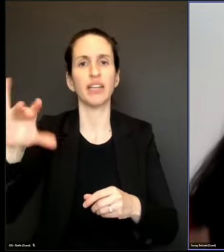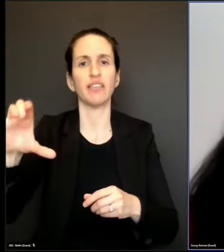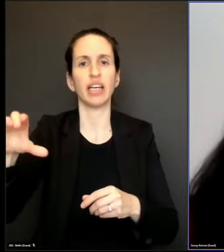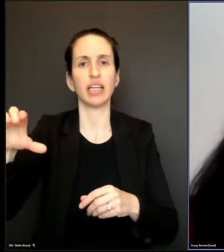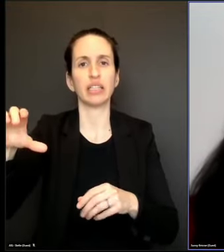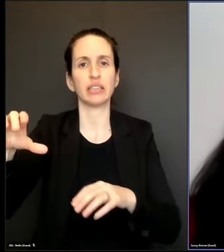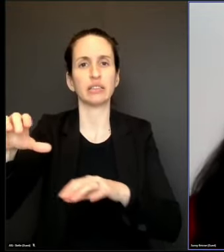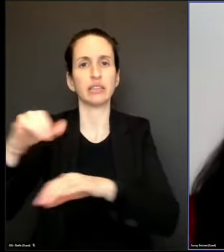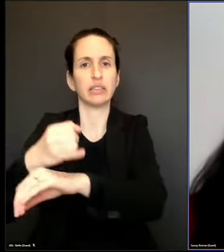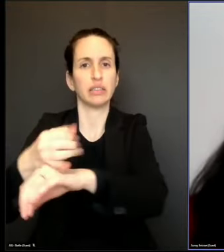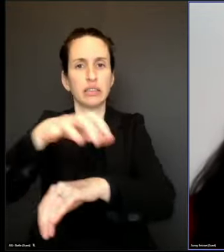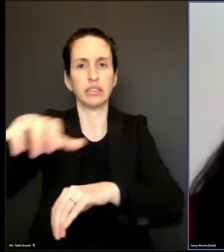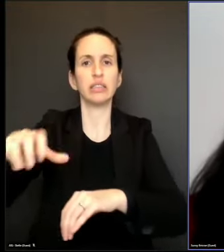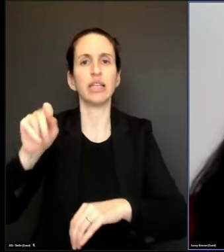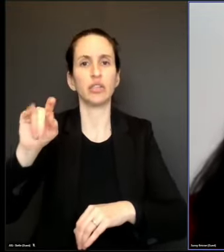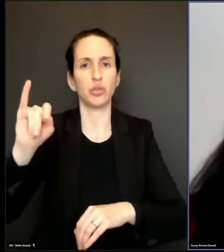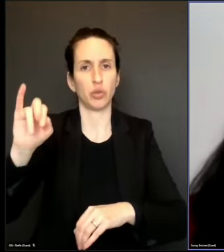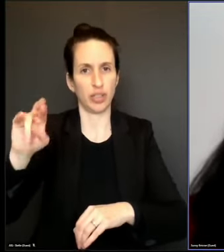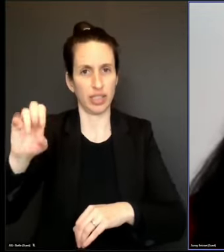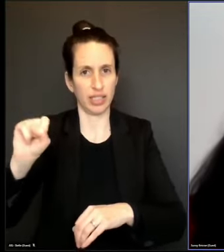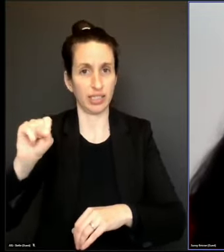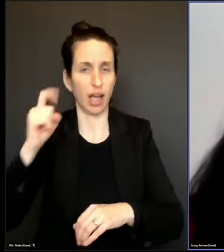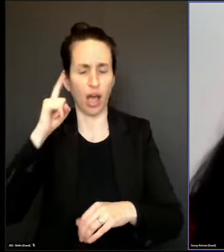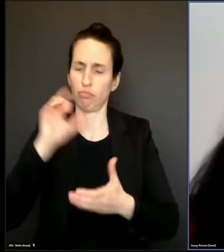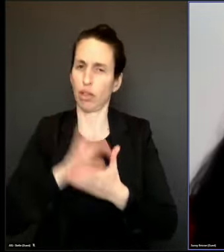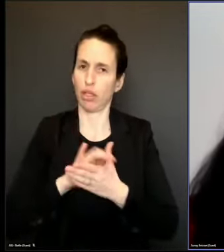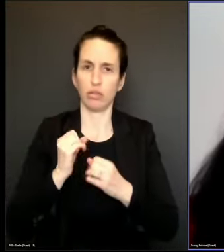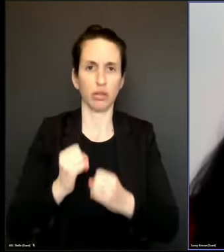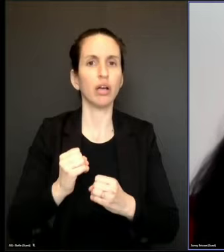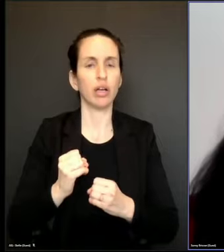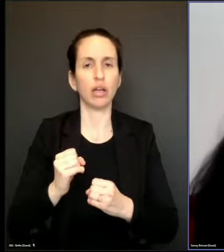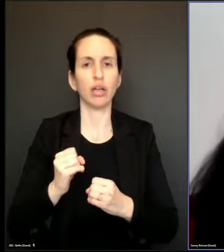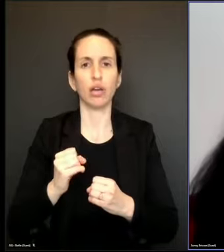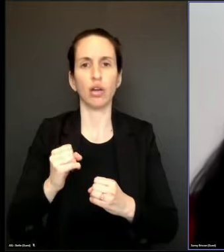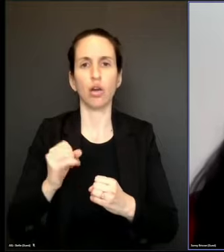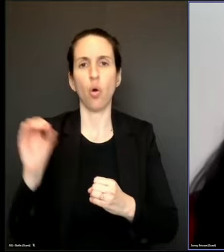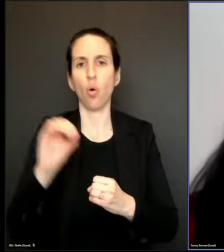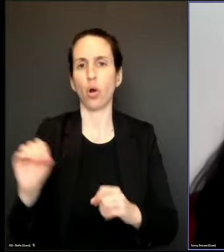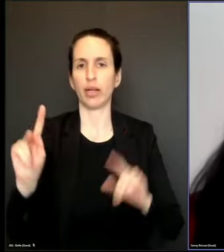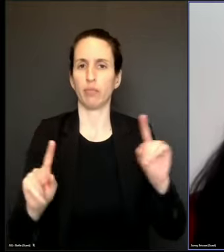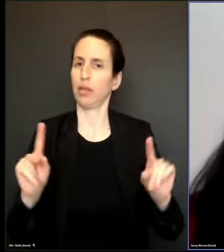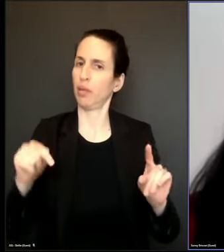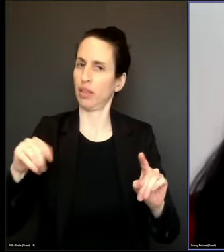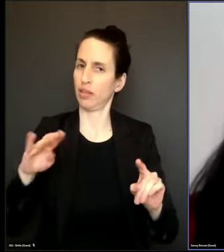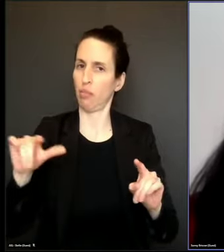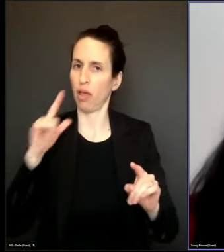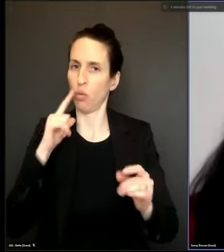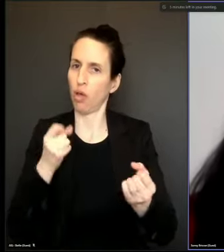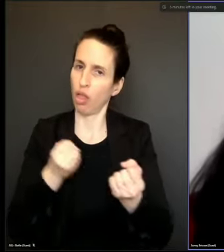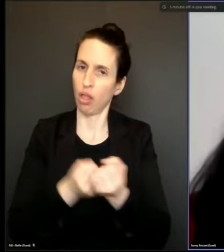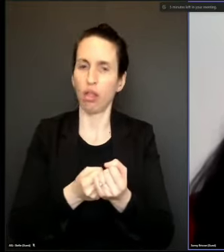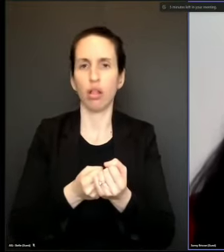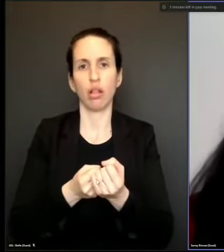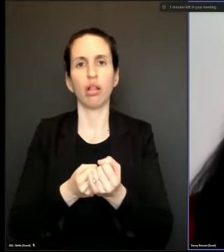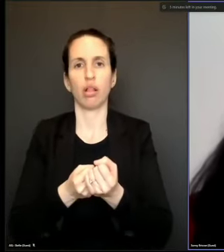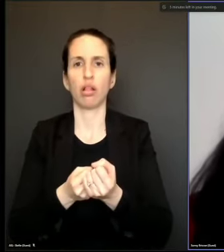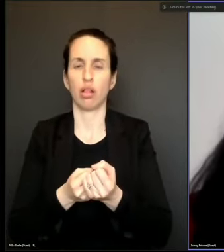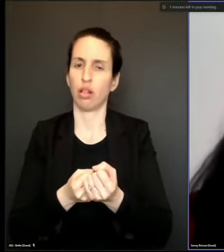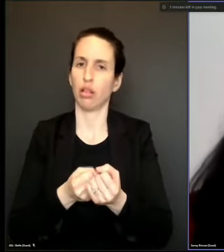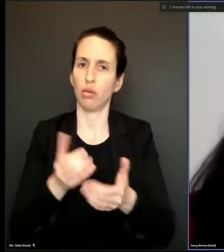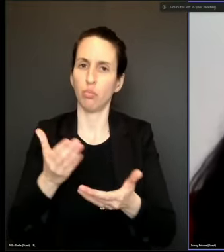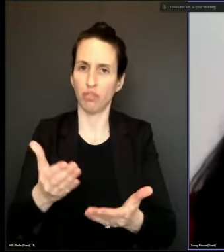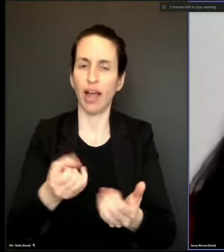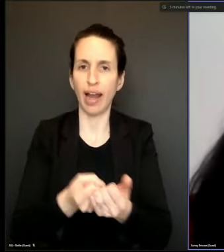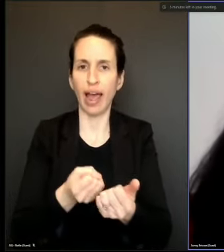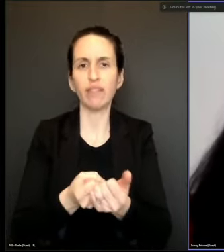bill would really benefit the residents of Oregon statewide in providing some advocacy support that is not